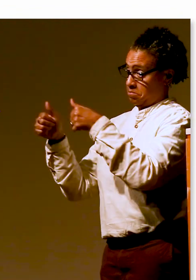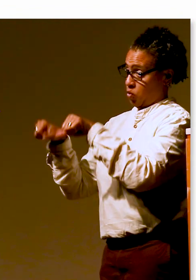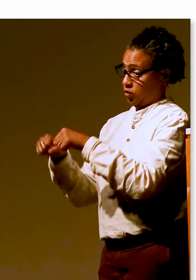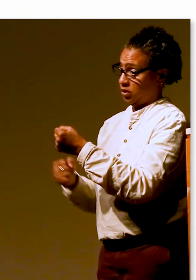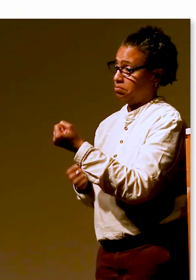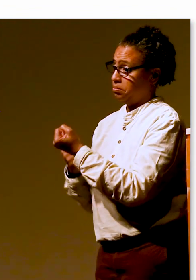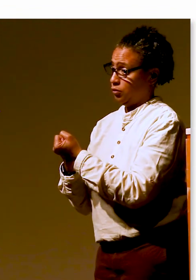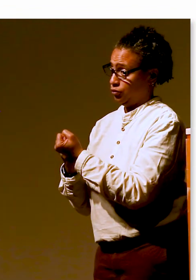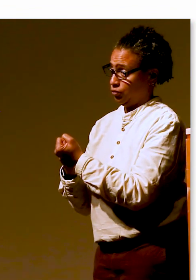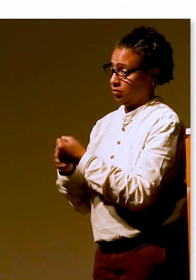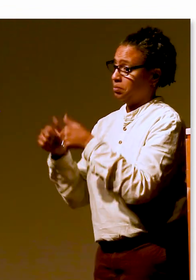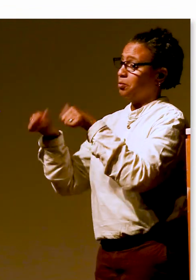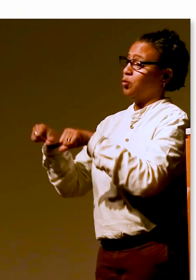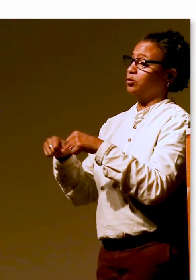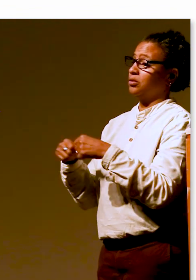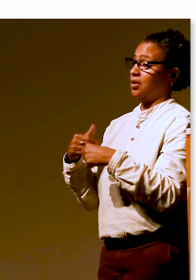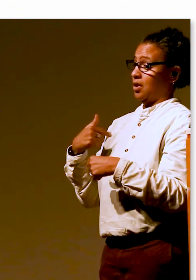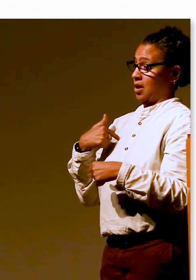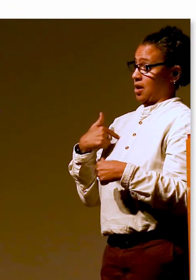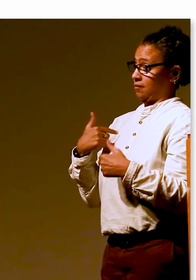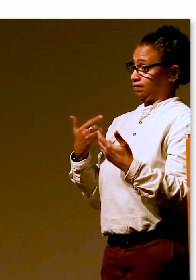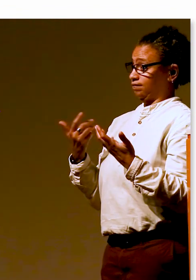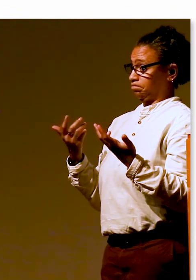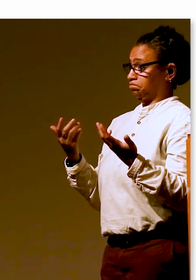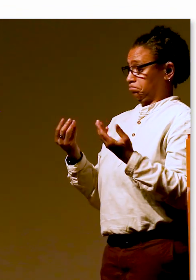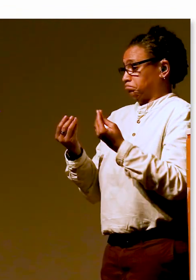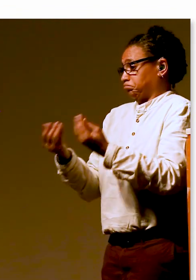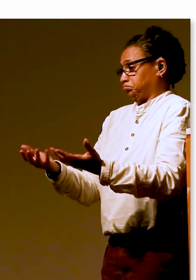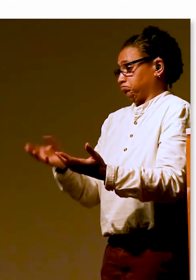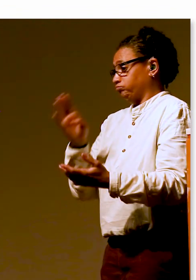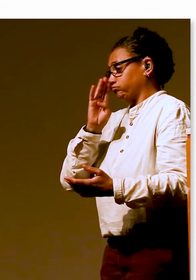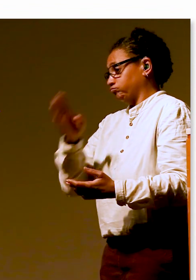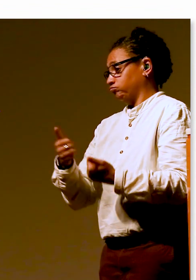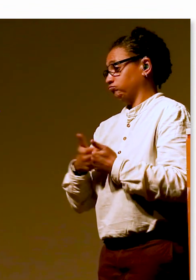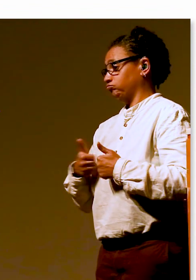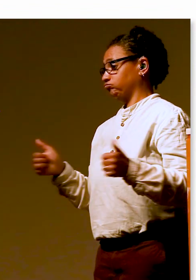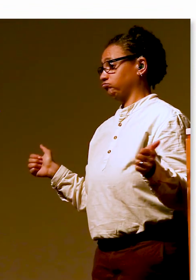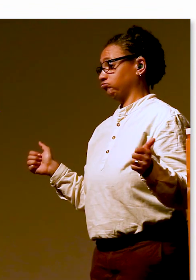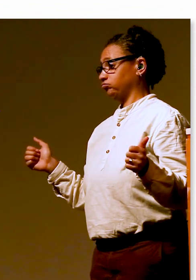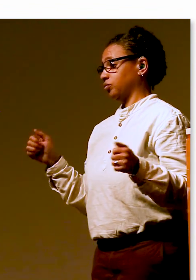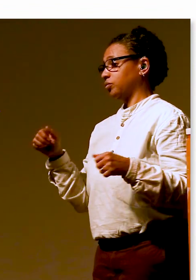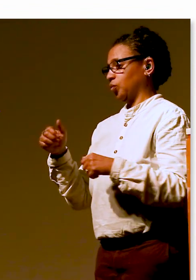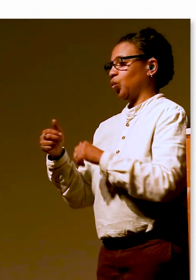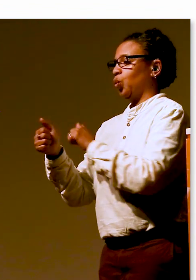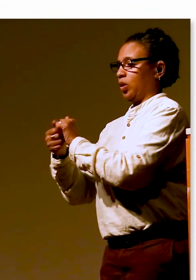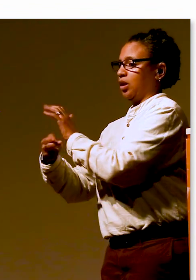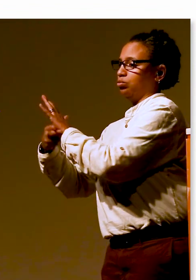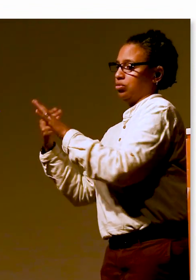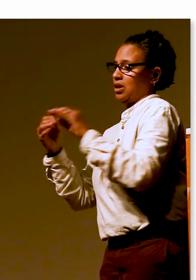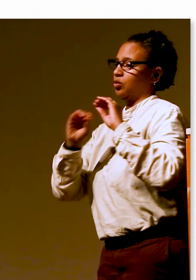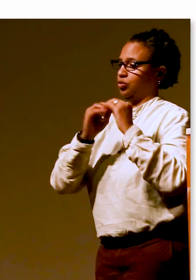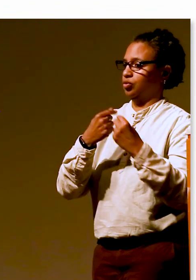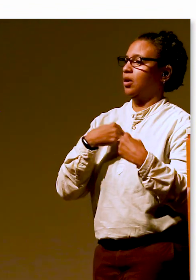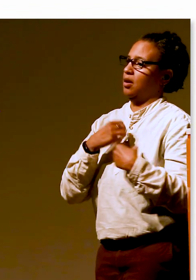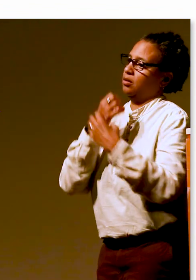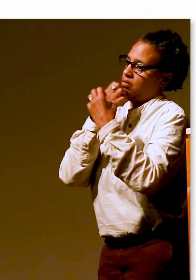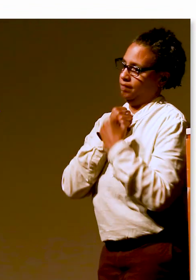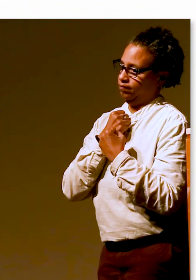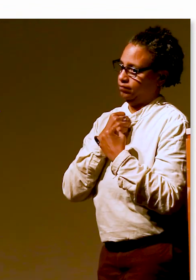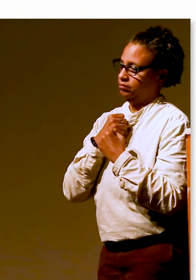unpacks advertising in his work as well. And given your personal and professional experience with